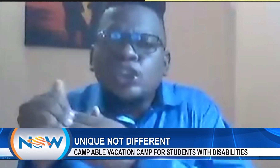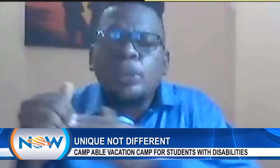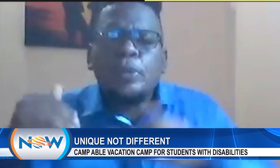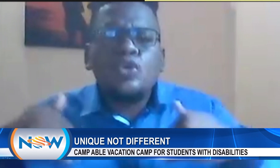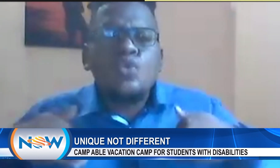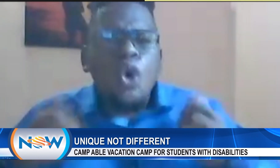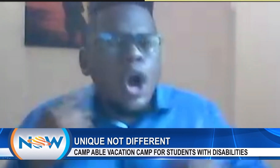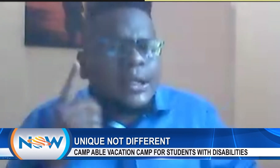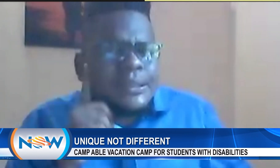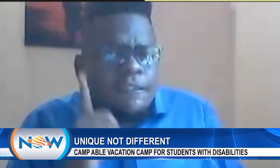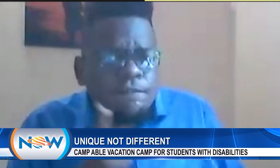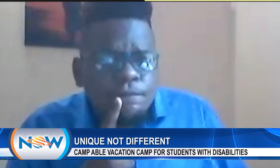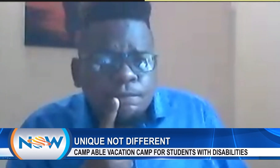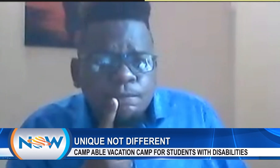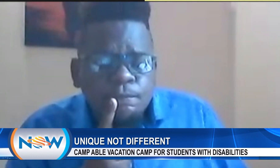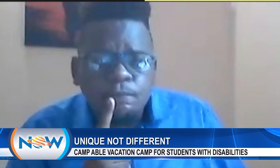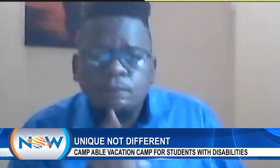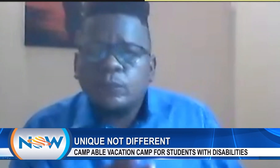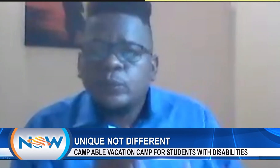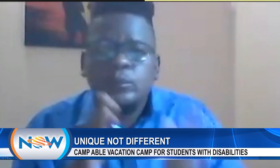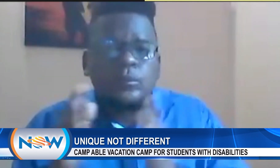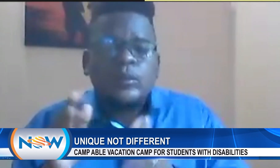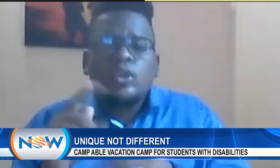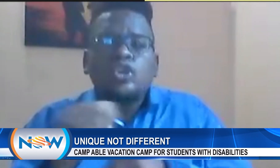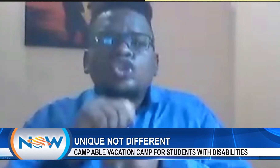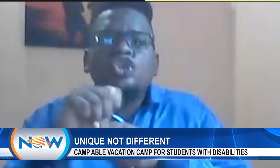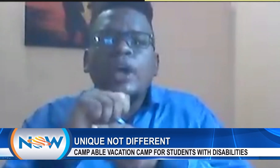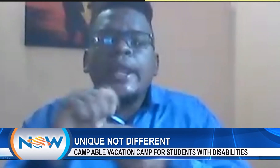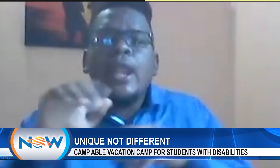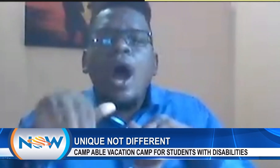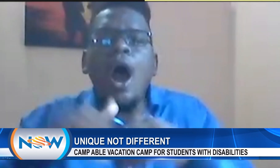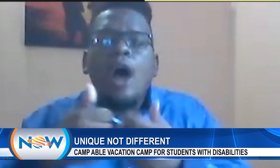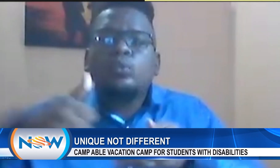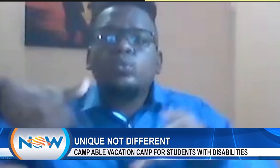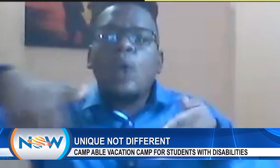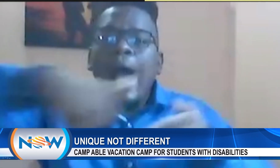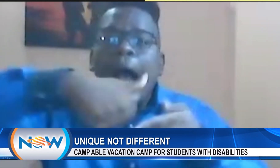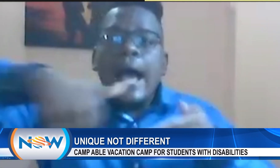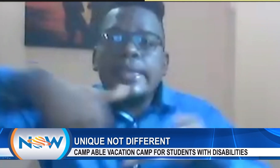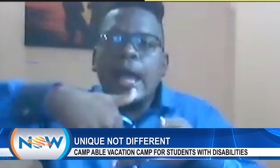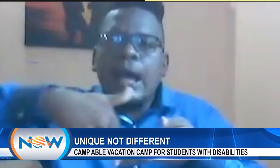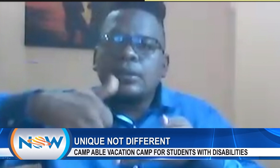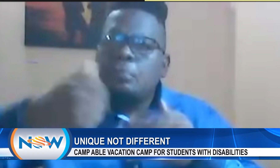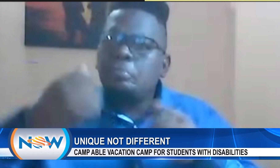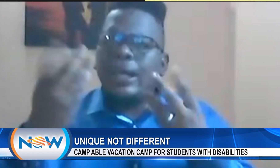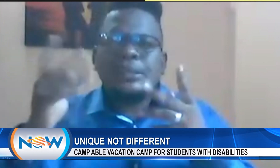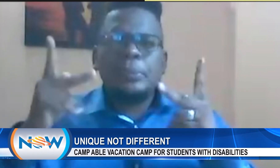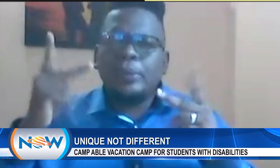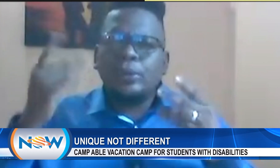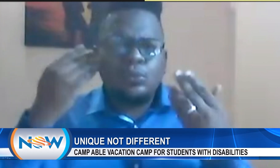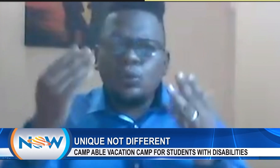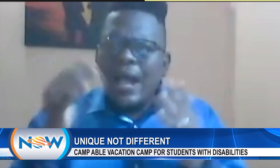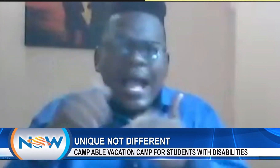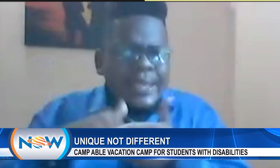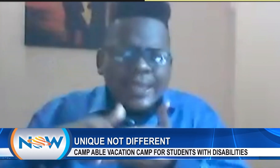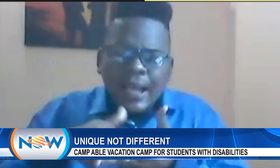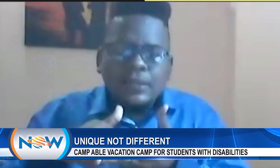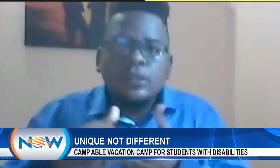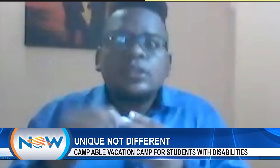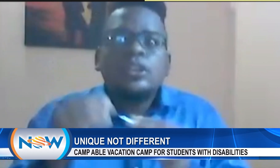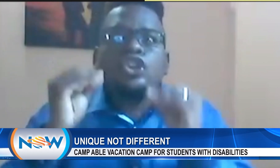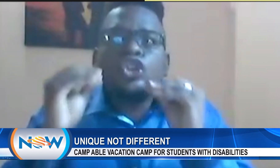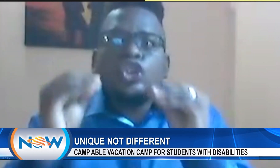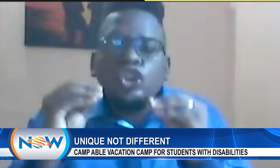training in how to become leaders. They got leadership skills as young deaf people. They were also trained in learning how to